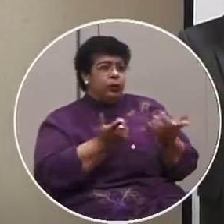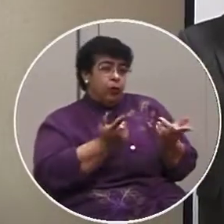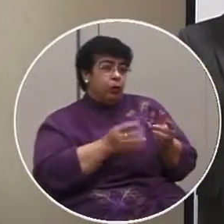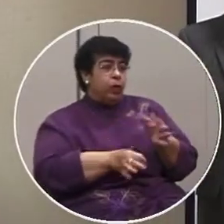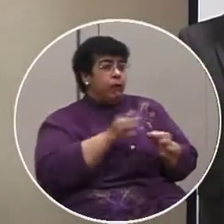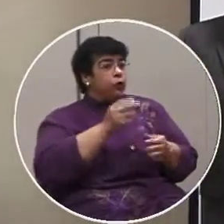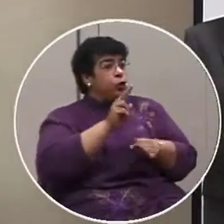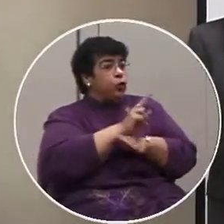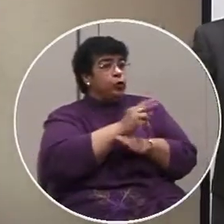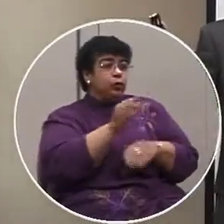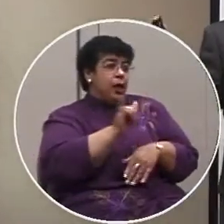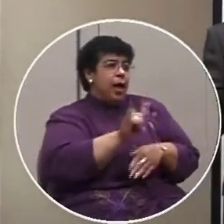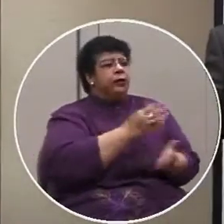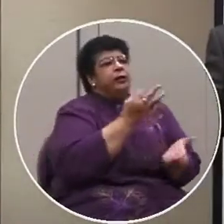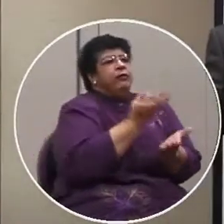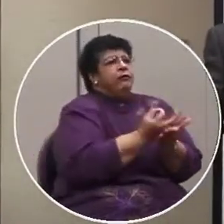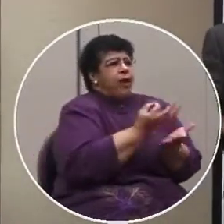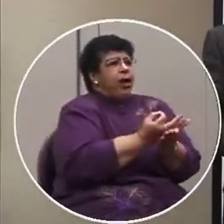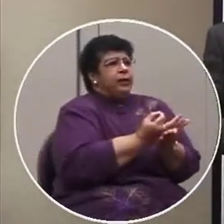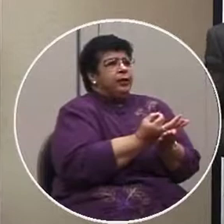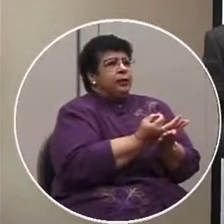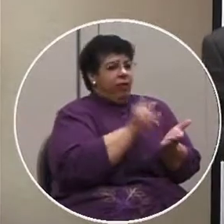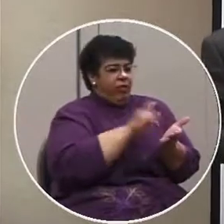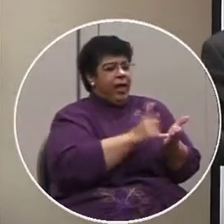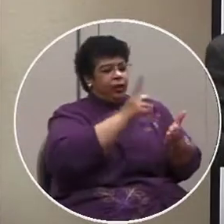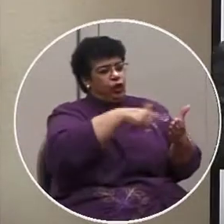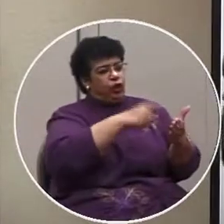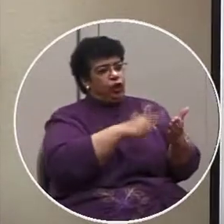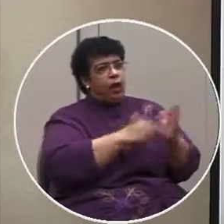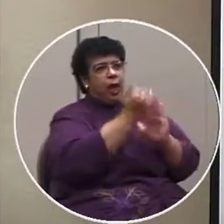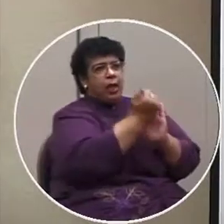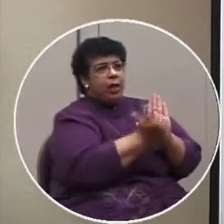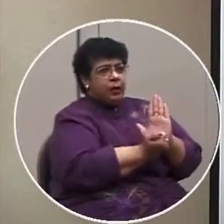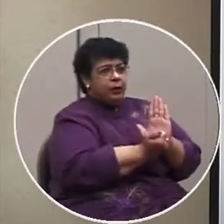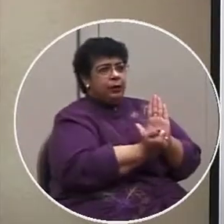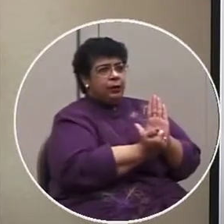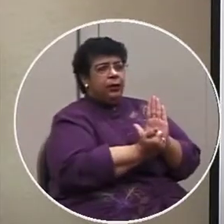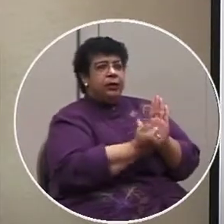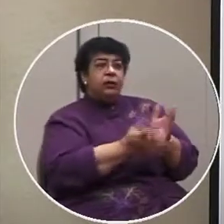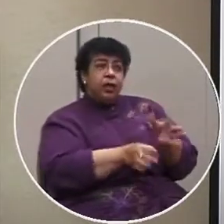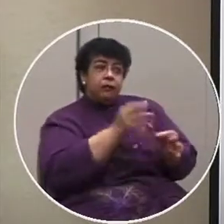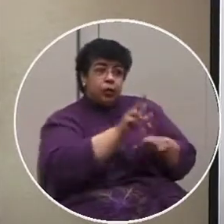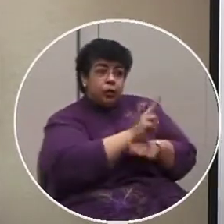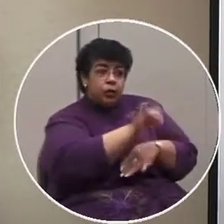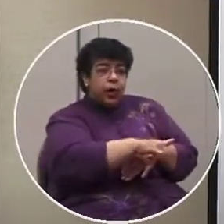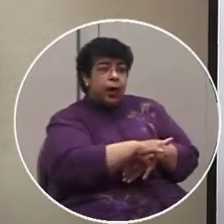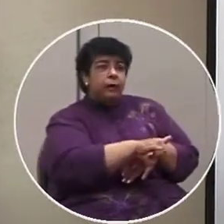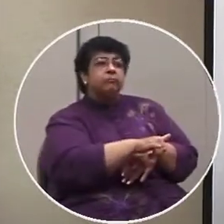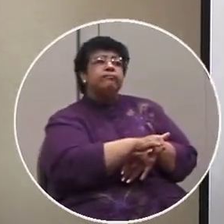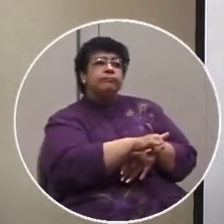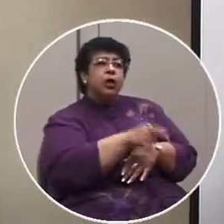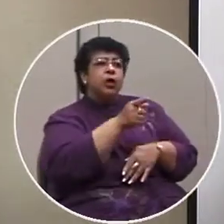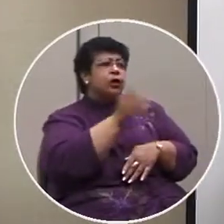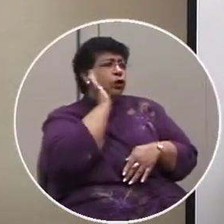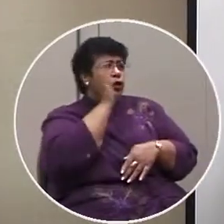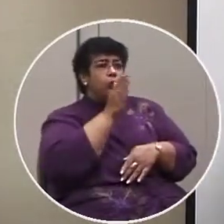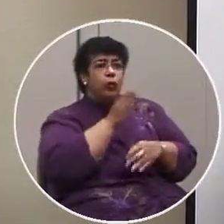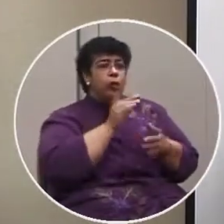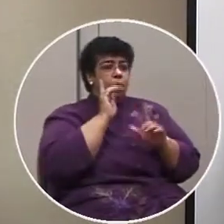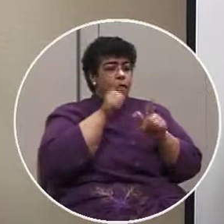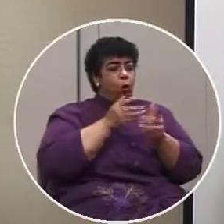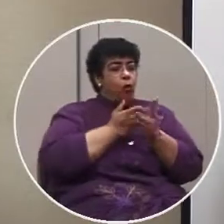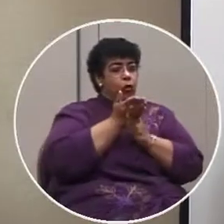FACTS, the Functional Assessment Checklist for Teachers and Students, if you use that, you will walk through